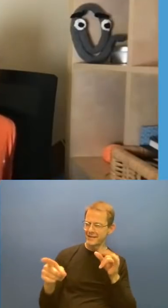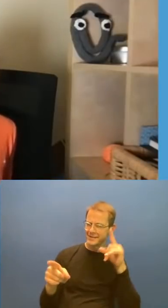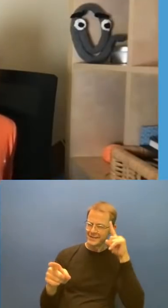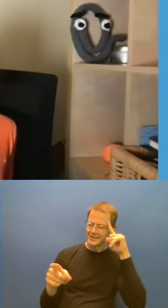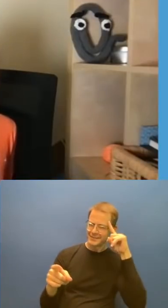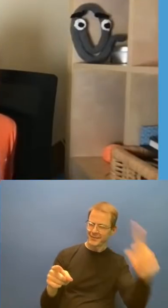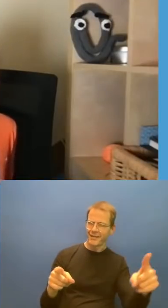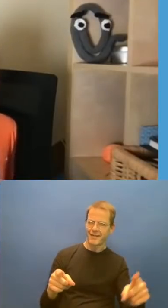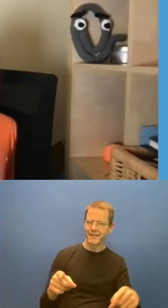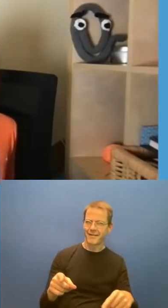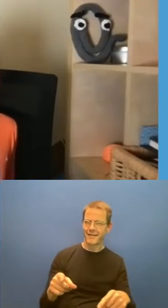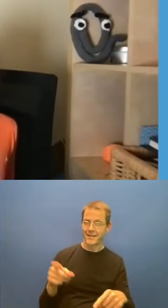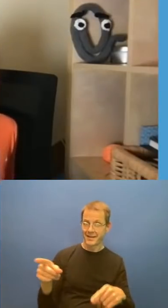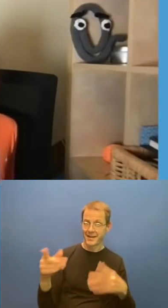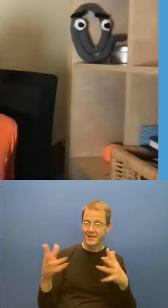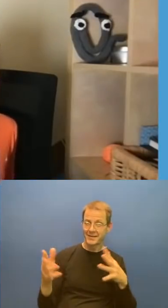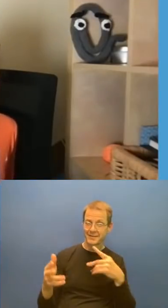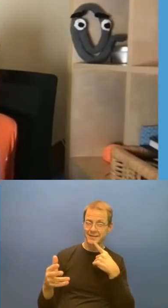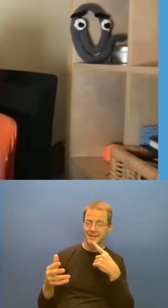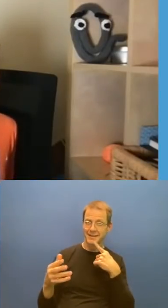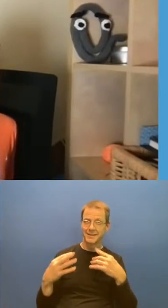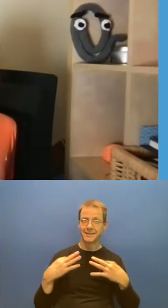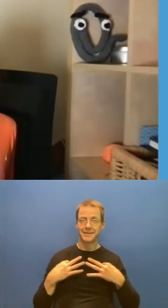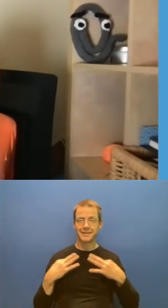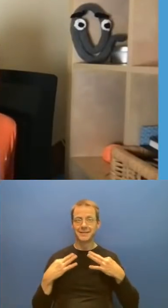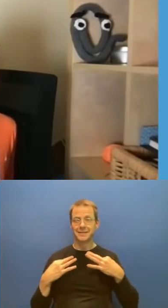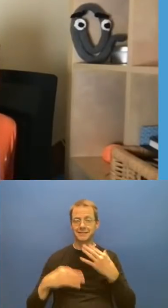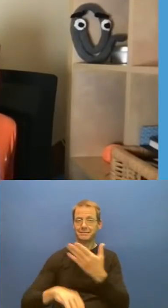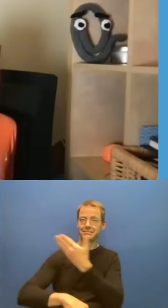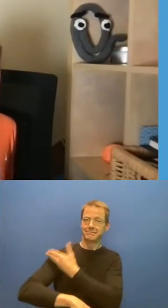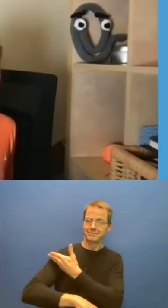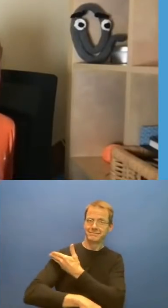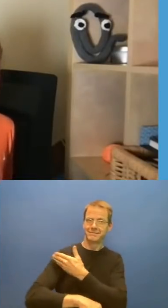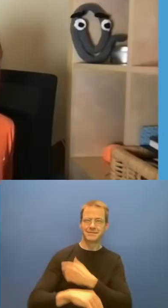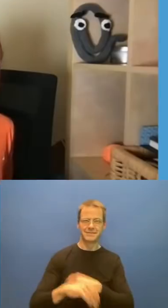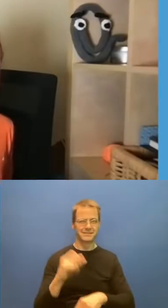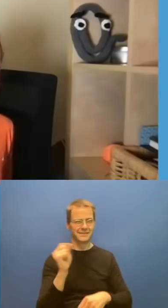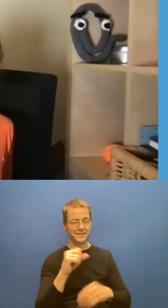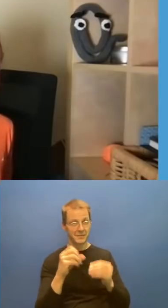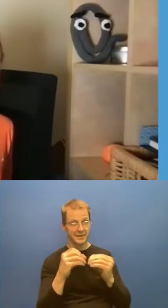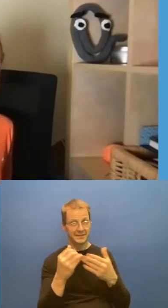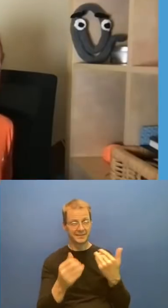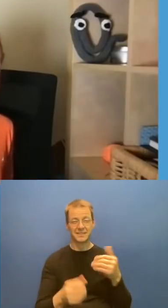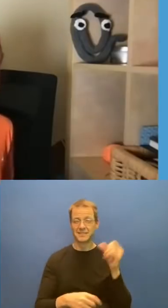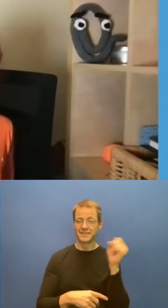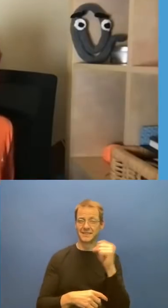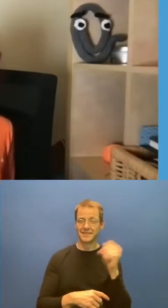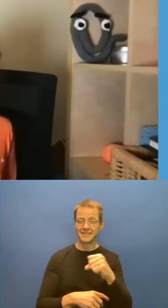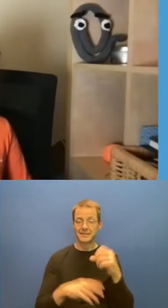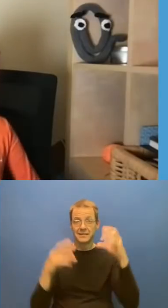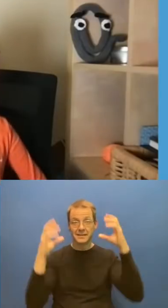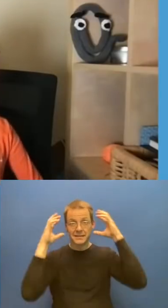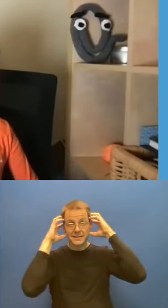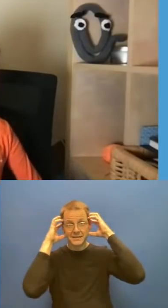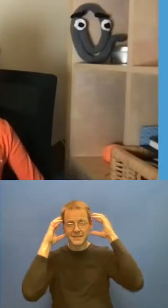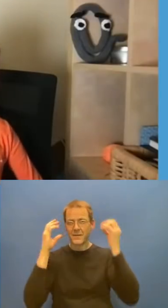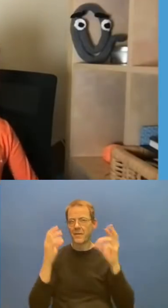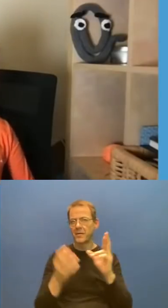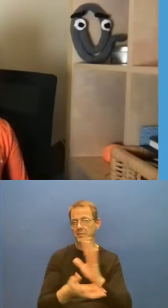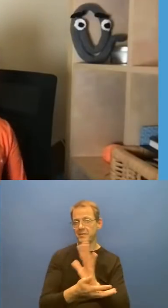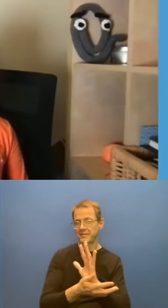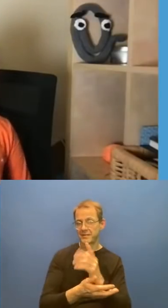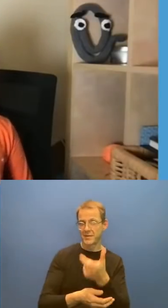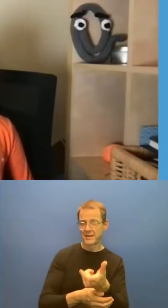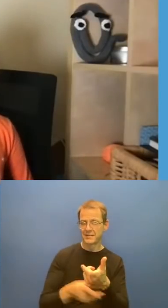So headphones or some sort of movie. You mentioned moving your arm a lot so that you didn't get stiff. Did you do anything else when you got home